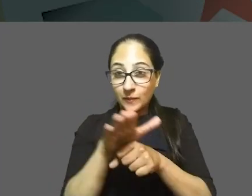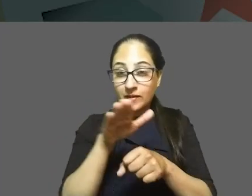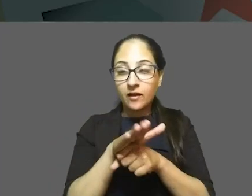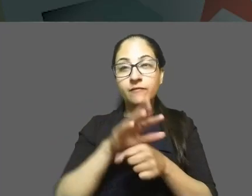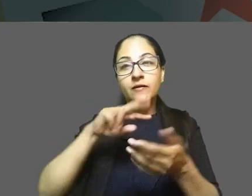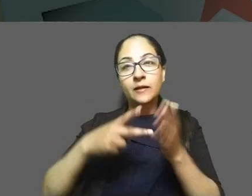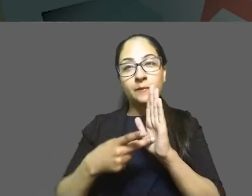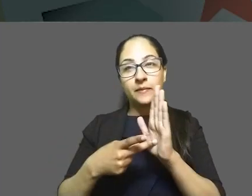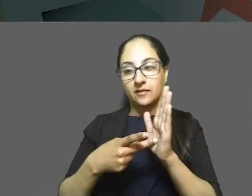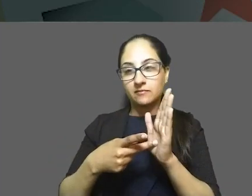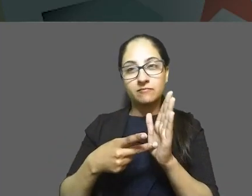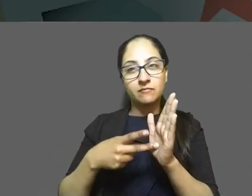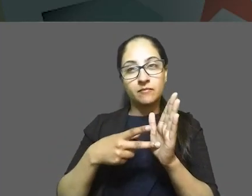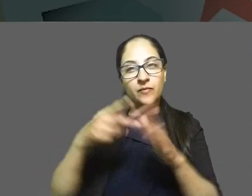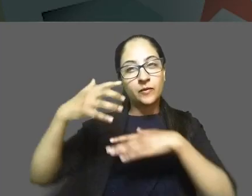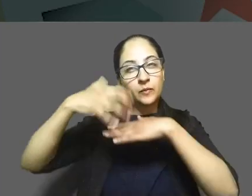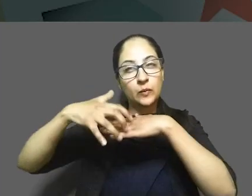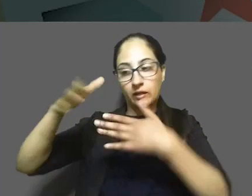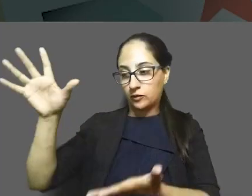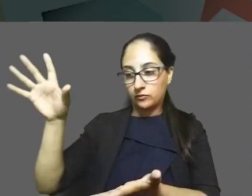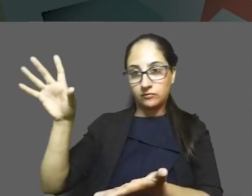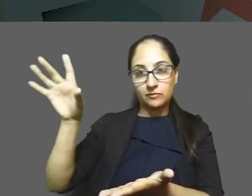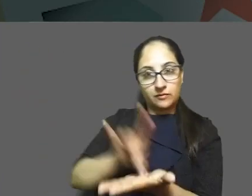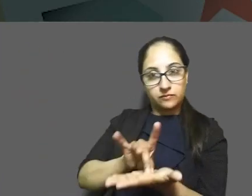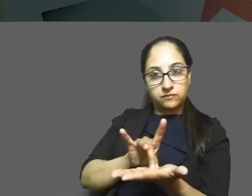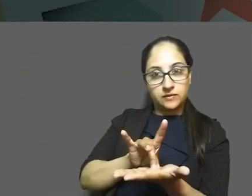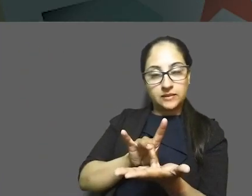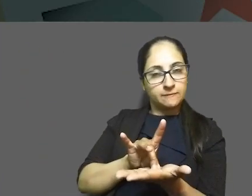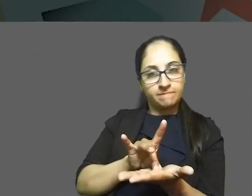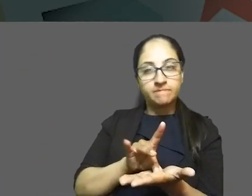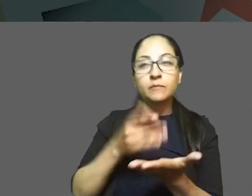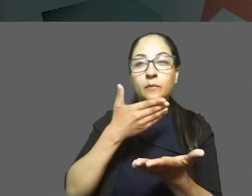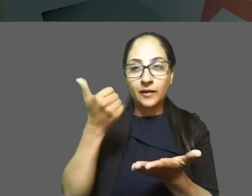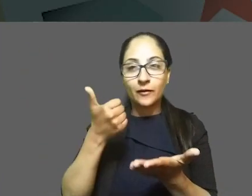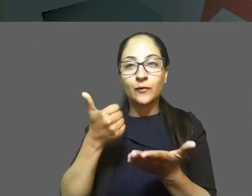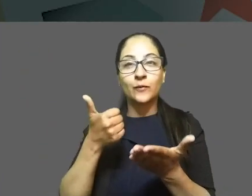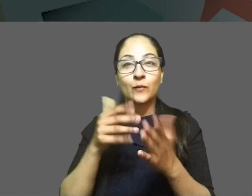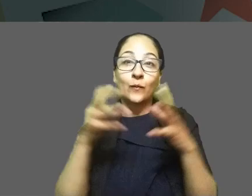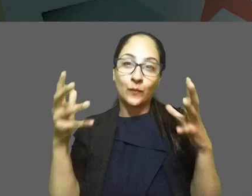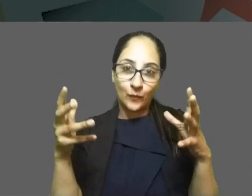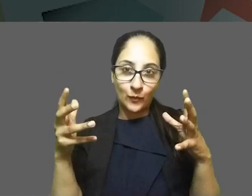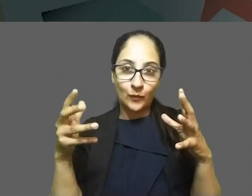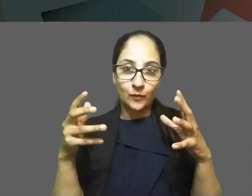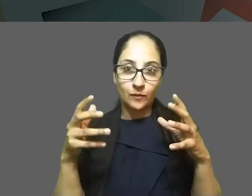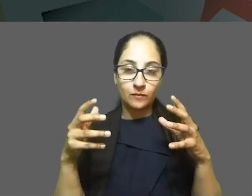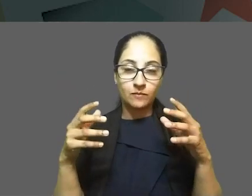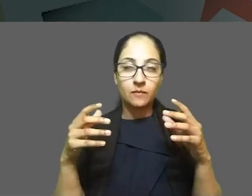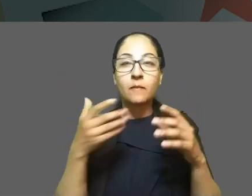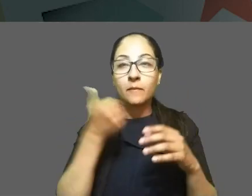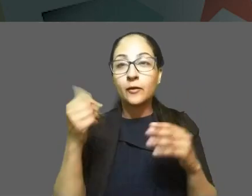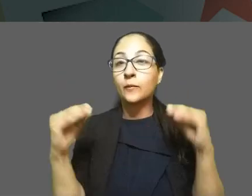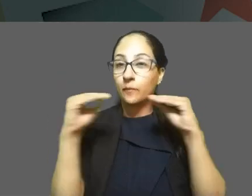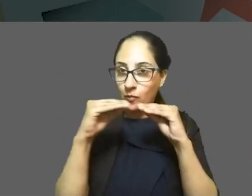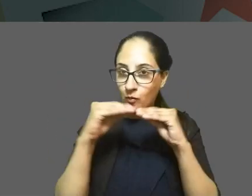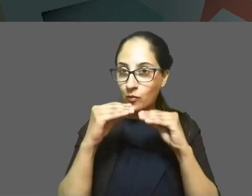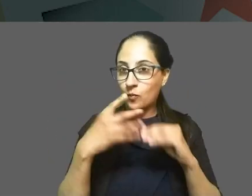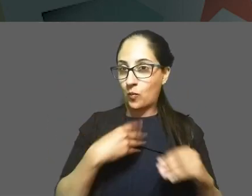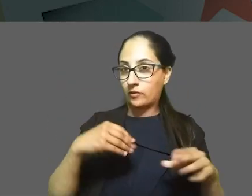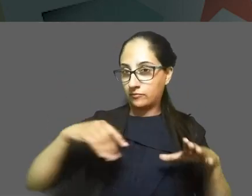naan sticking to the surface of what you're rolling it out on. So I'm going to go ahead and